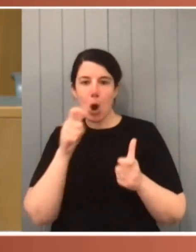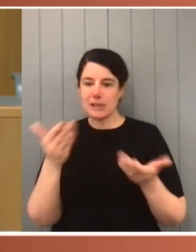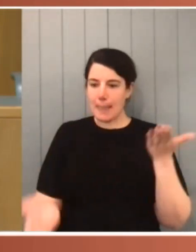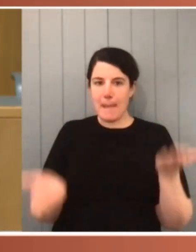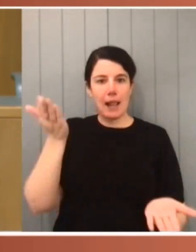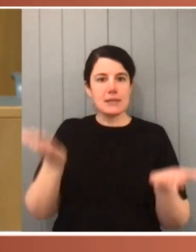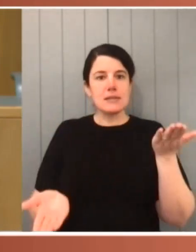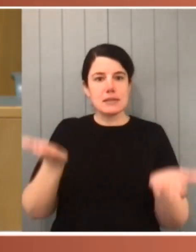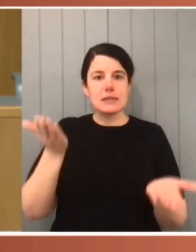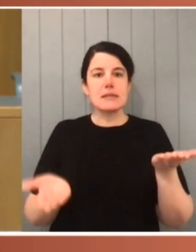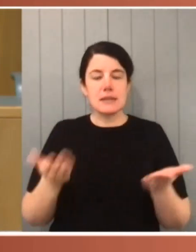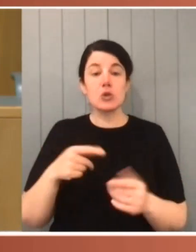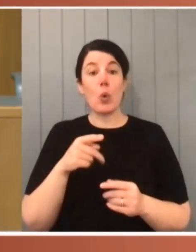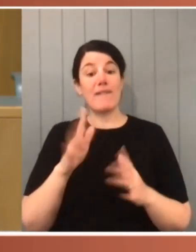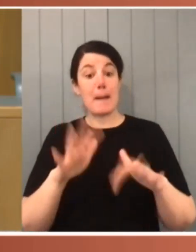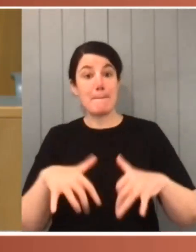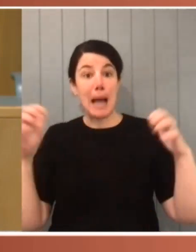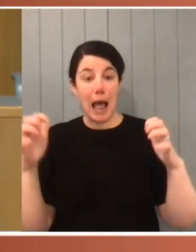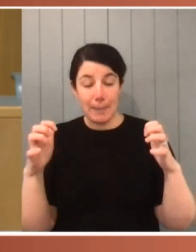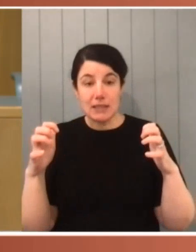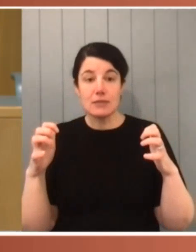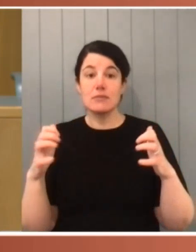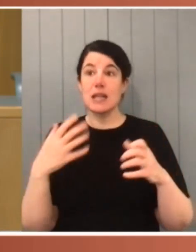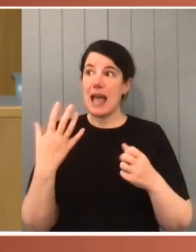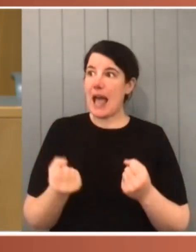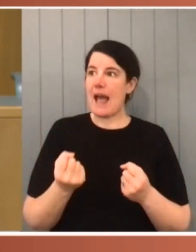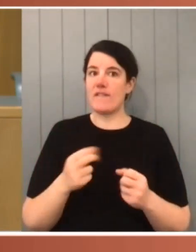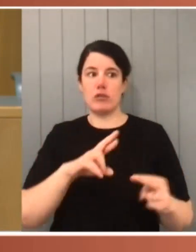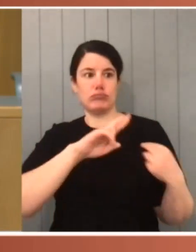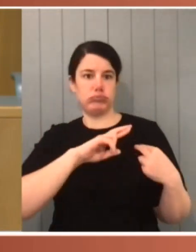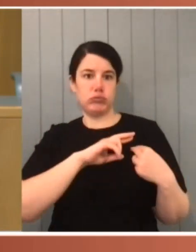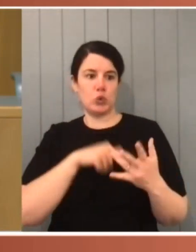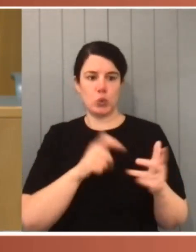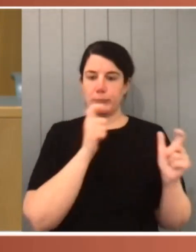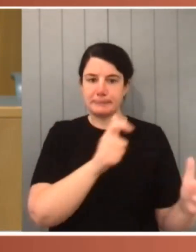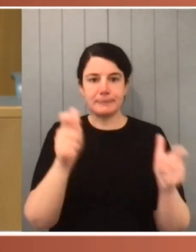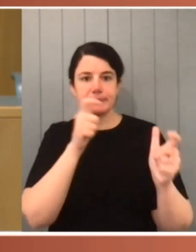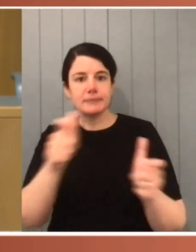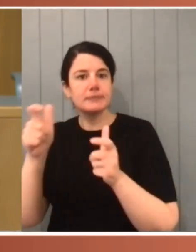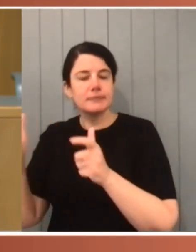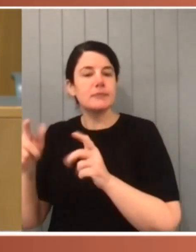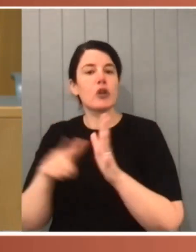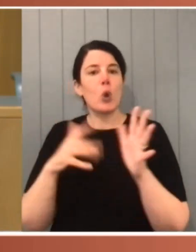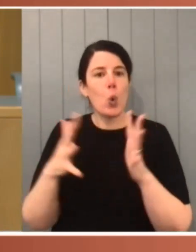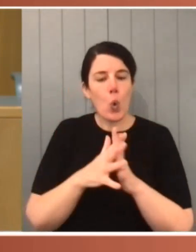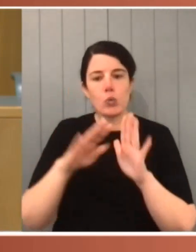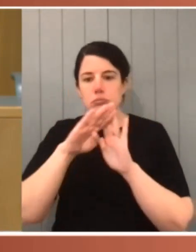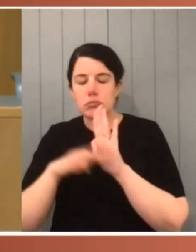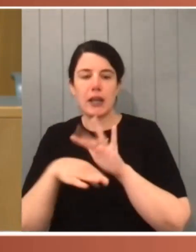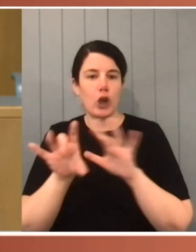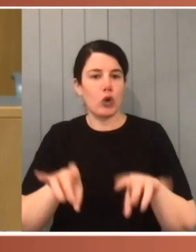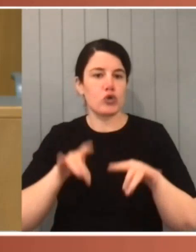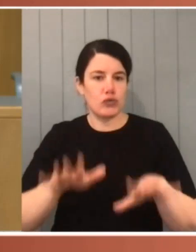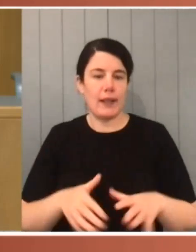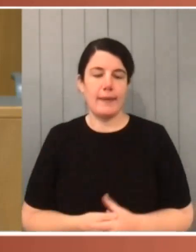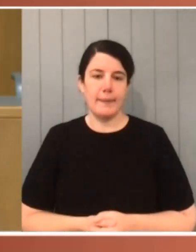and parliament that have the task, have the duty. So let me provide a couple of examples of what this